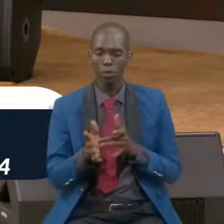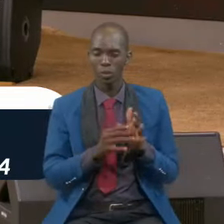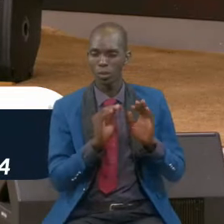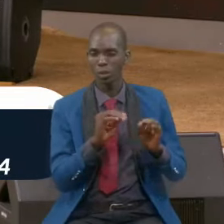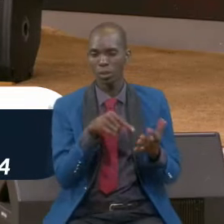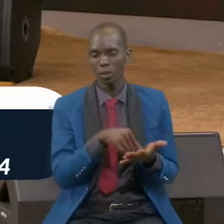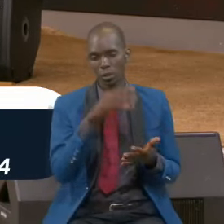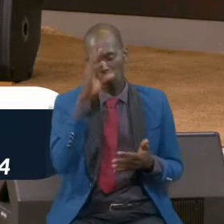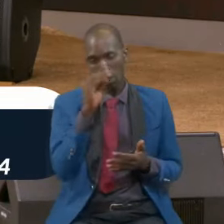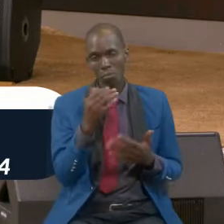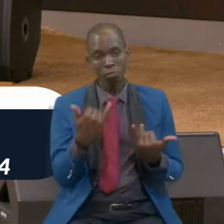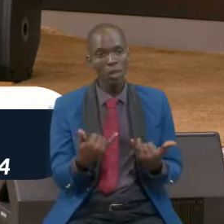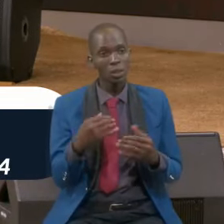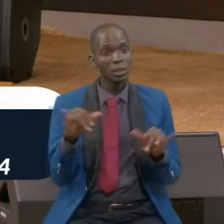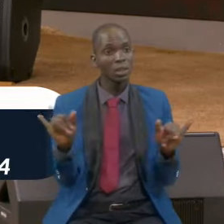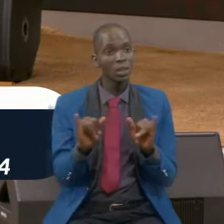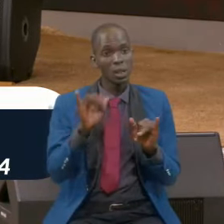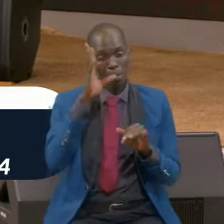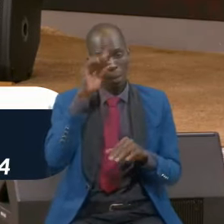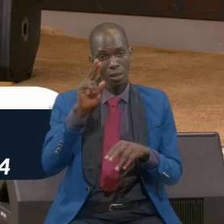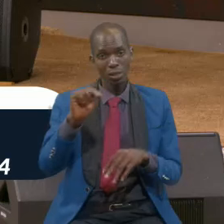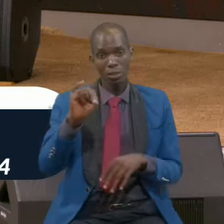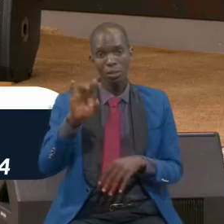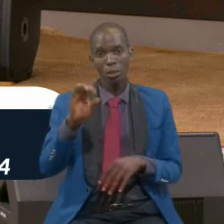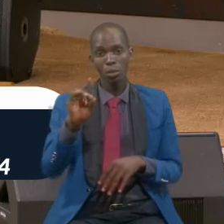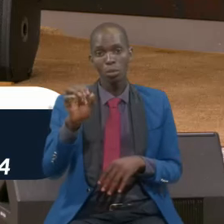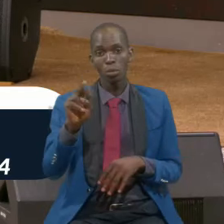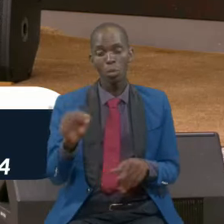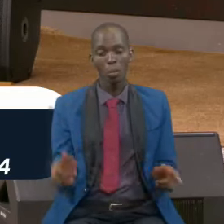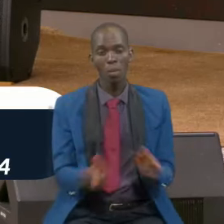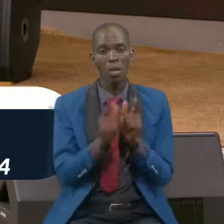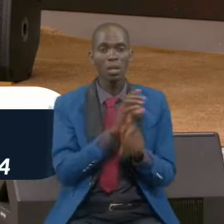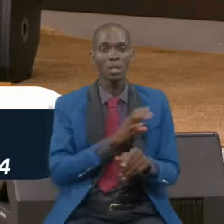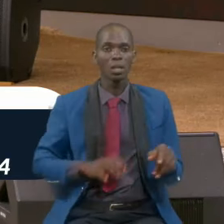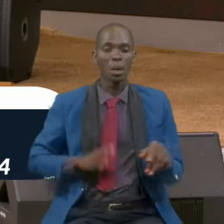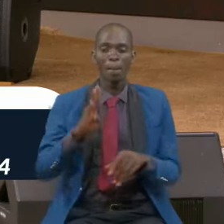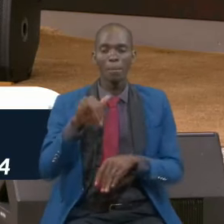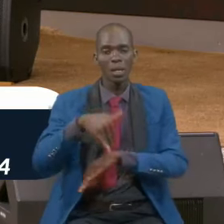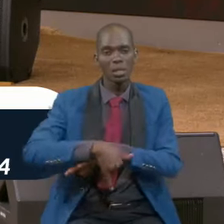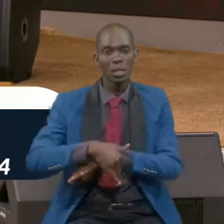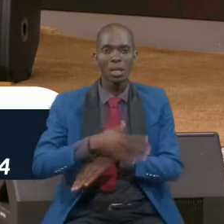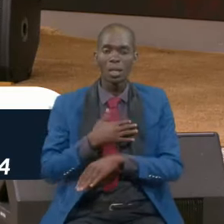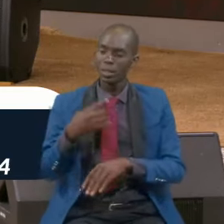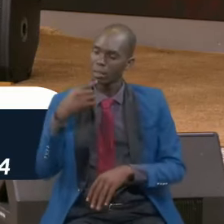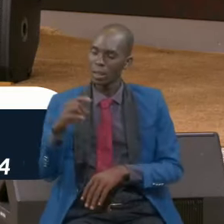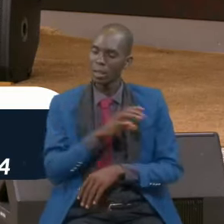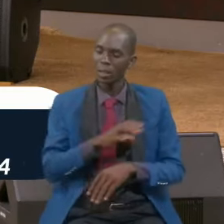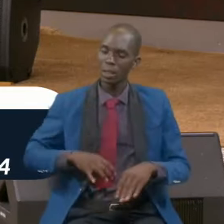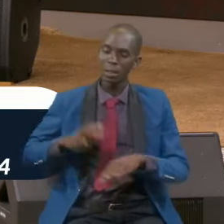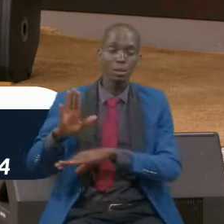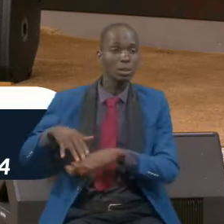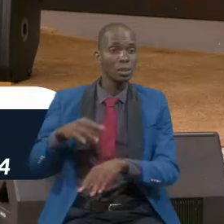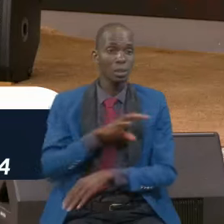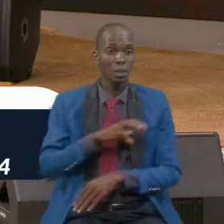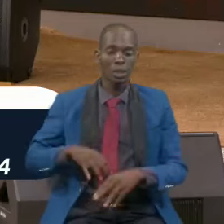to Jesus by night and said unto him, Rabbi, Master, we know